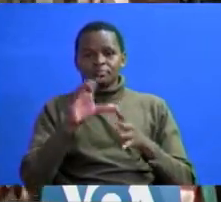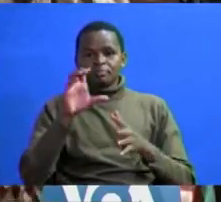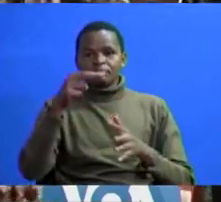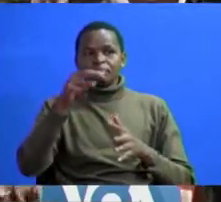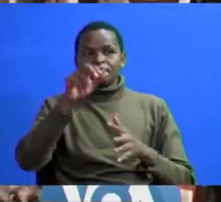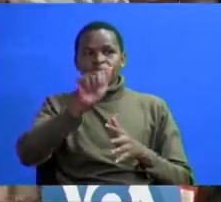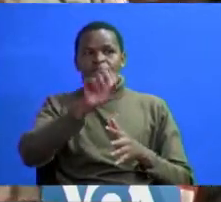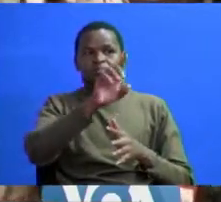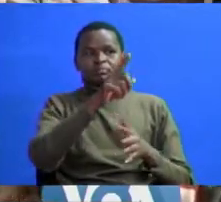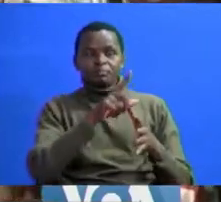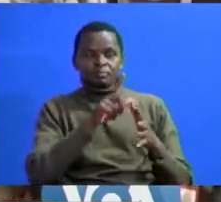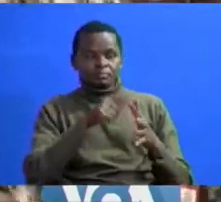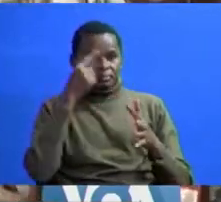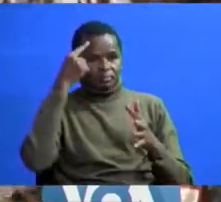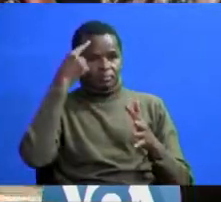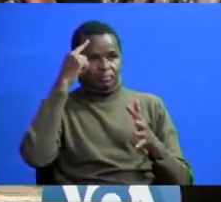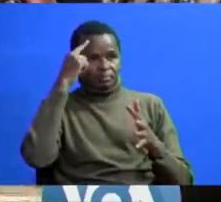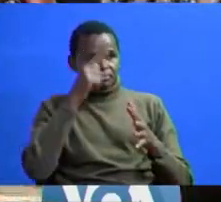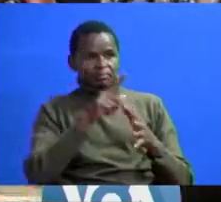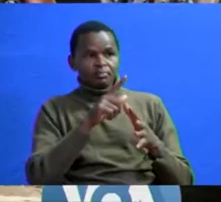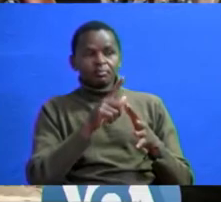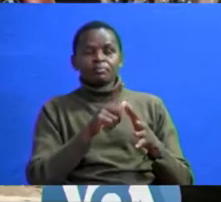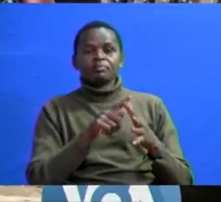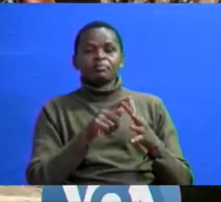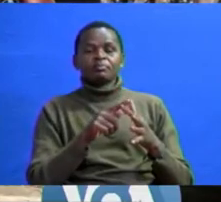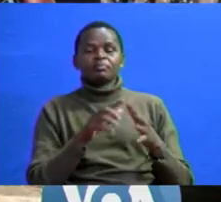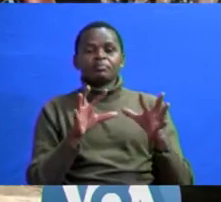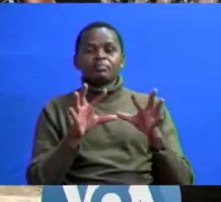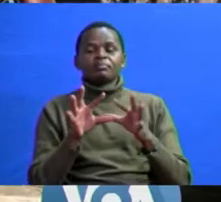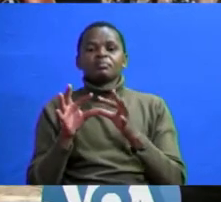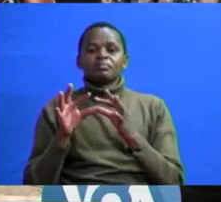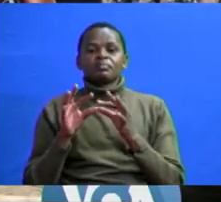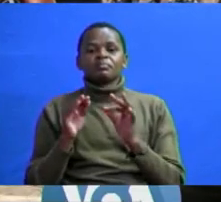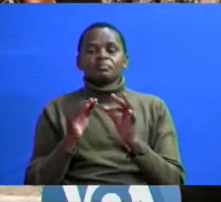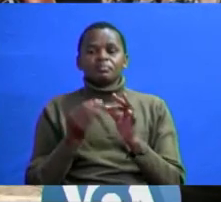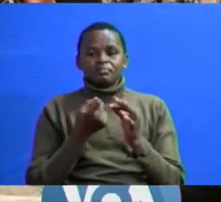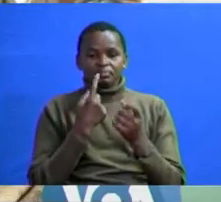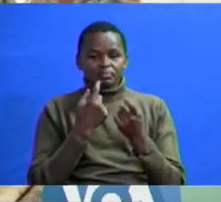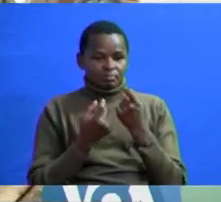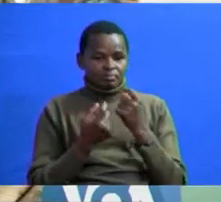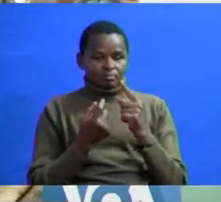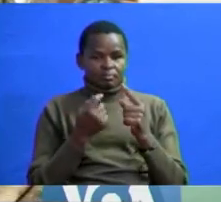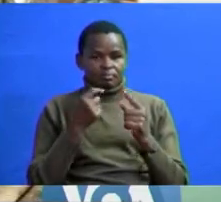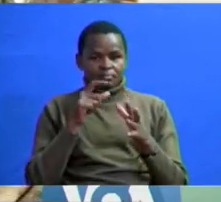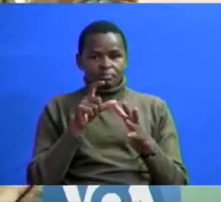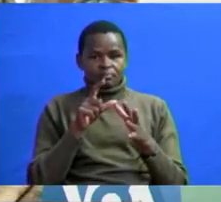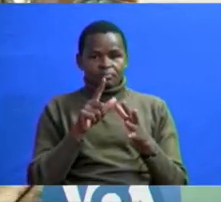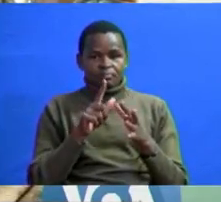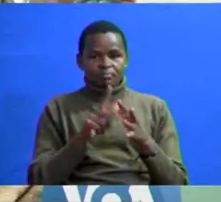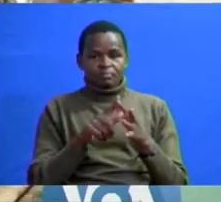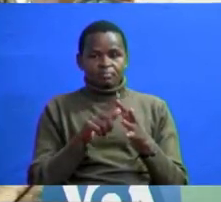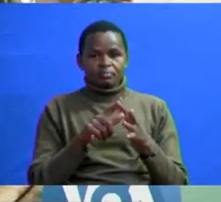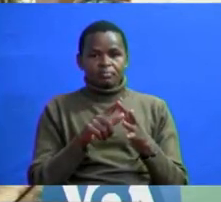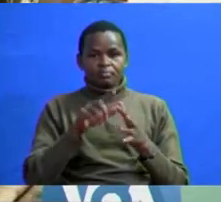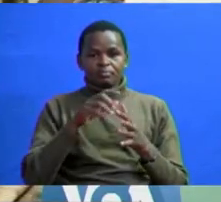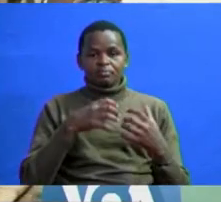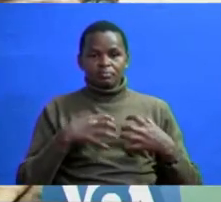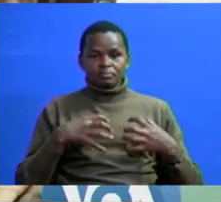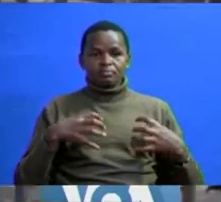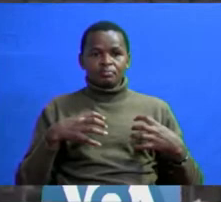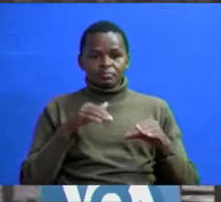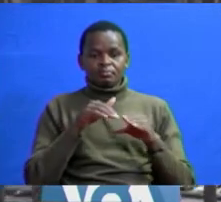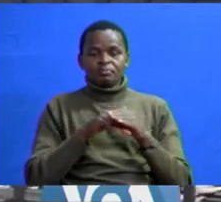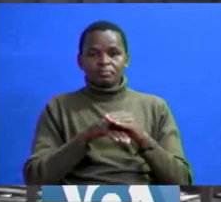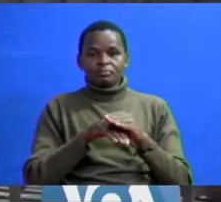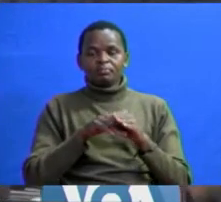have struggled to provide enough food for refugees to eat. Medical aid is scarce too, according to refugees.